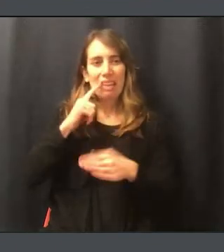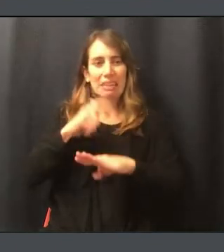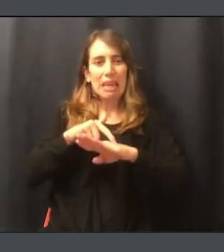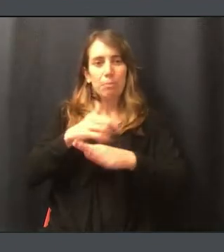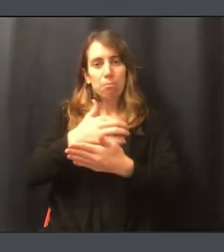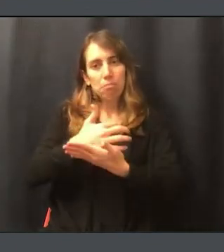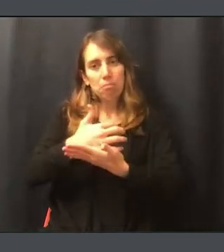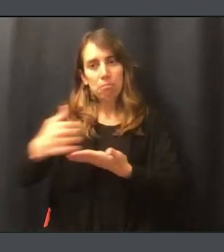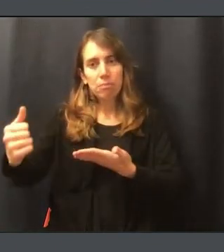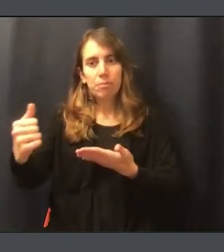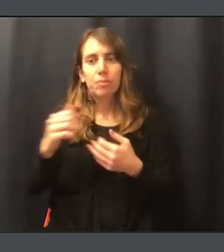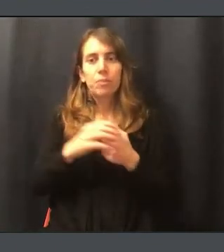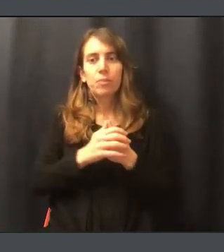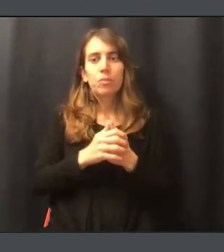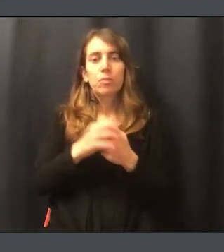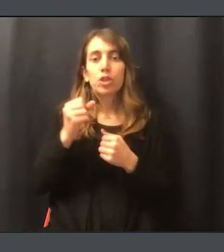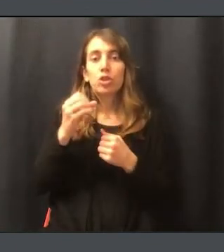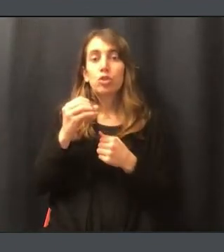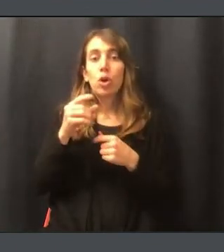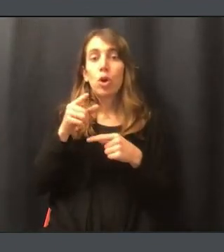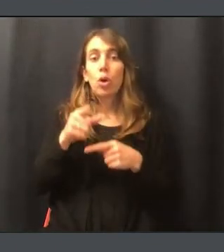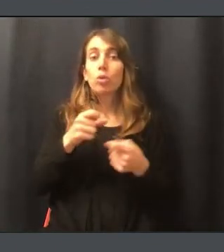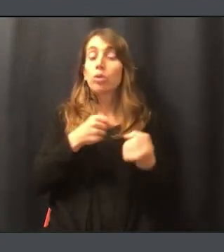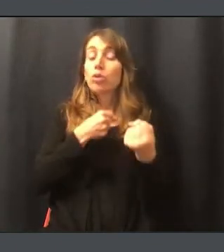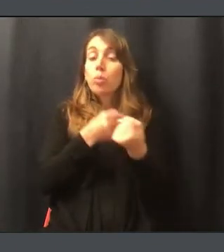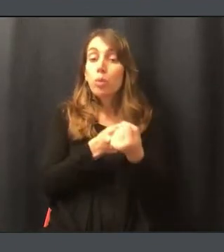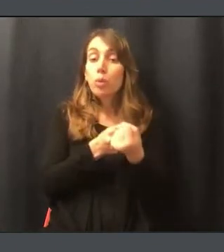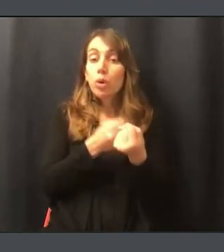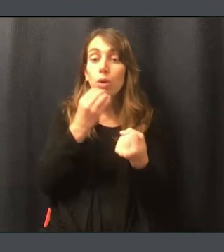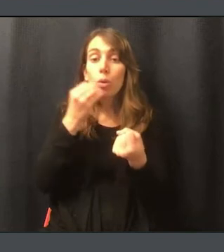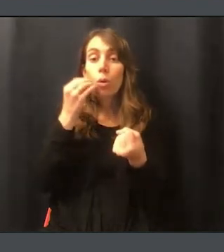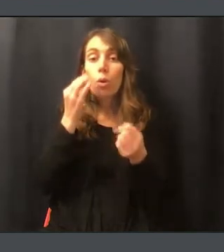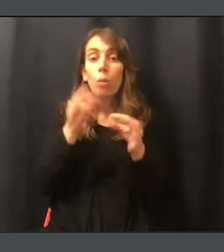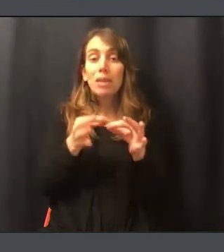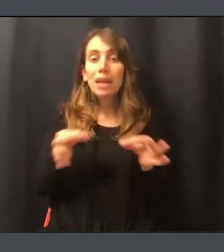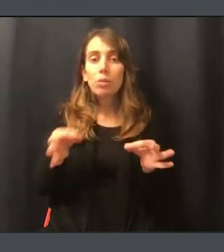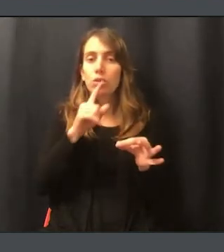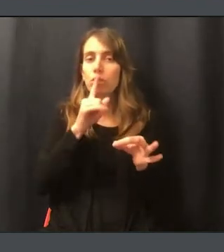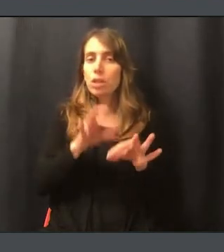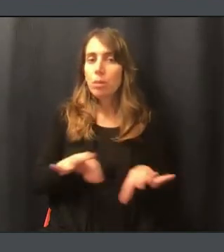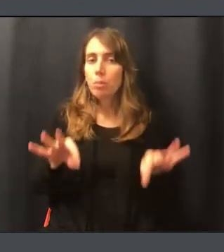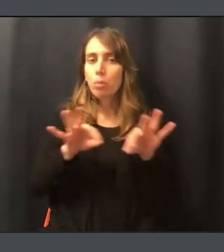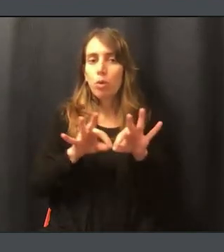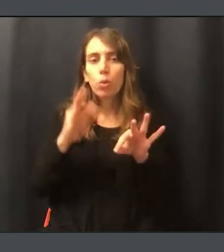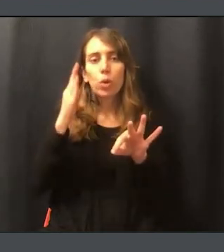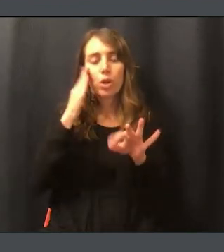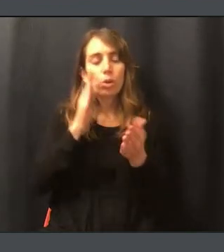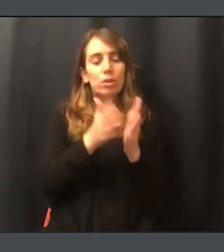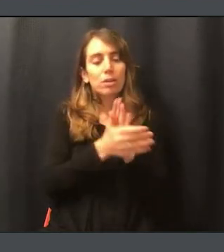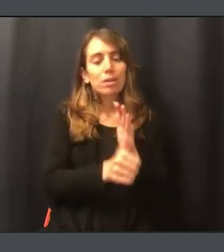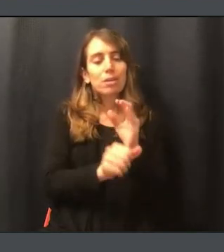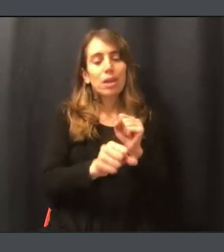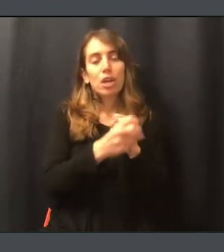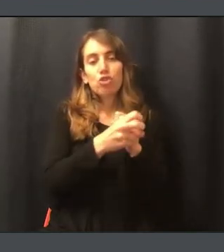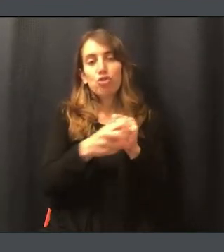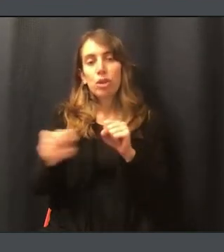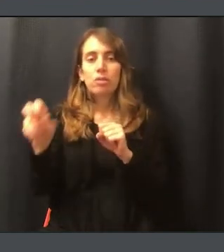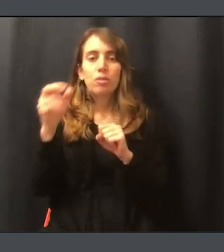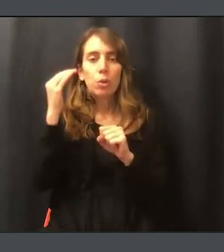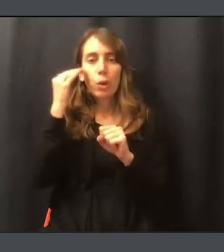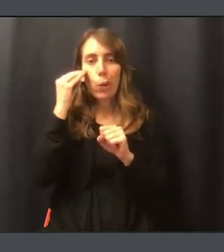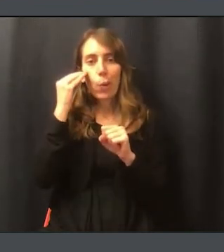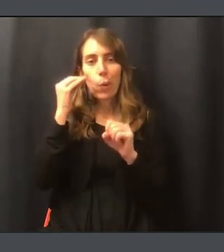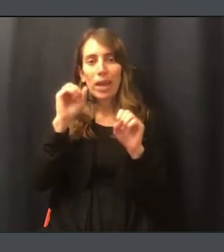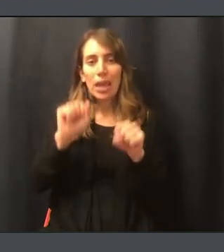time. Okay, supporting home language, really important. We know that skills can transfer. We know that it can help